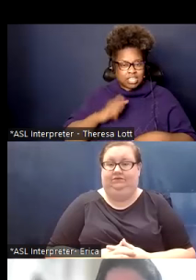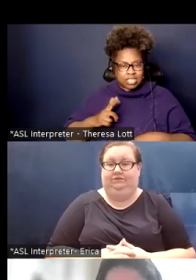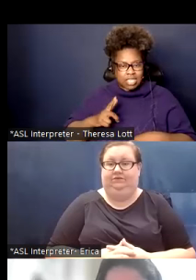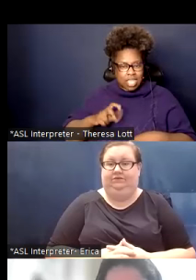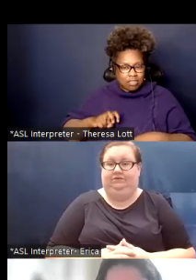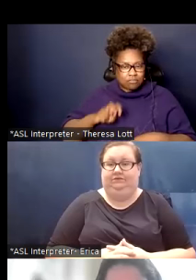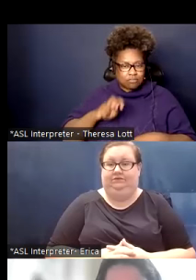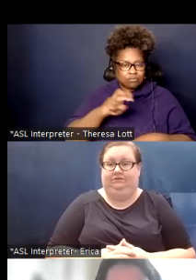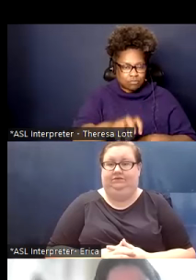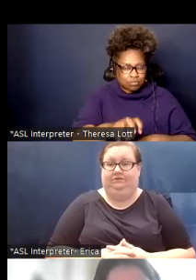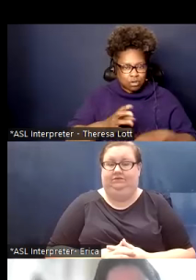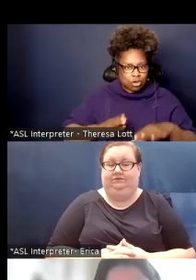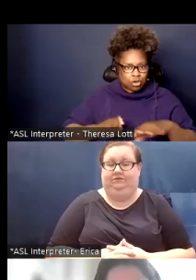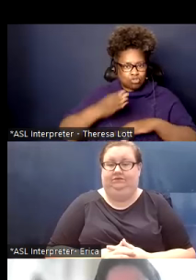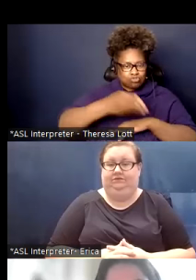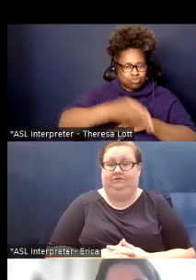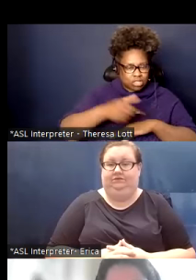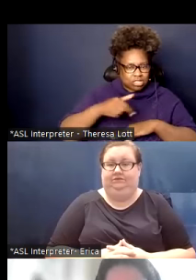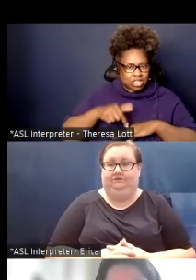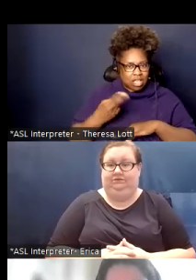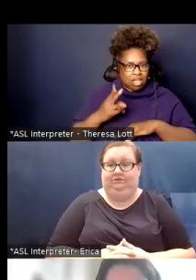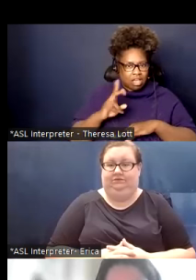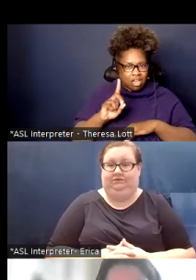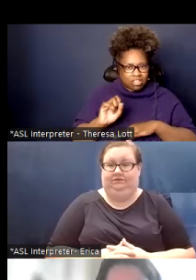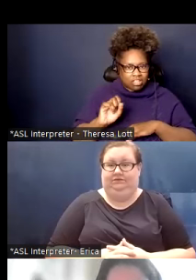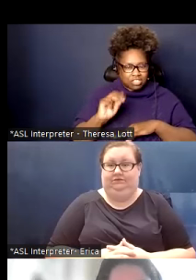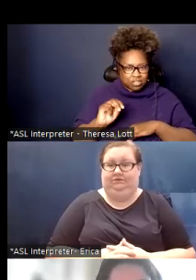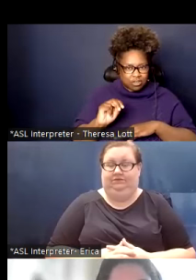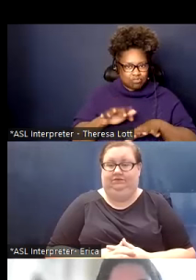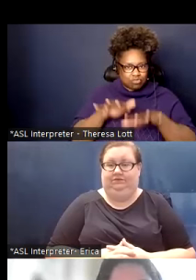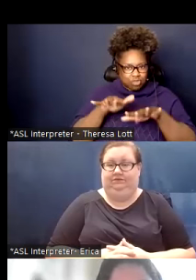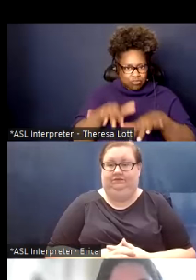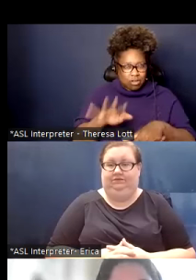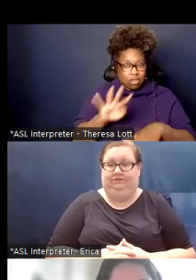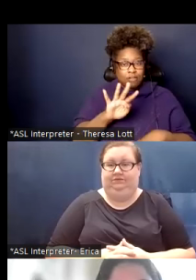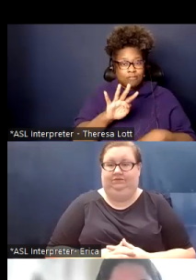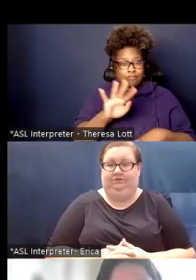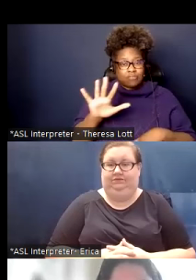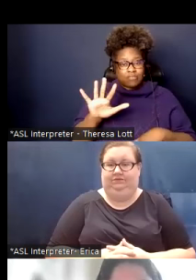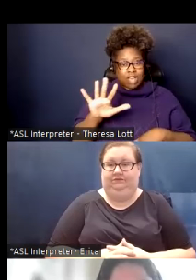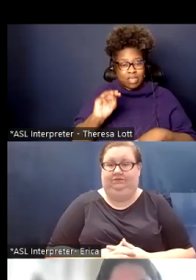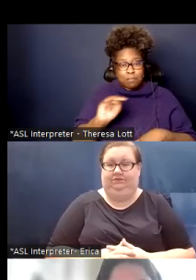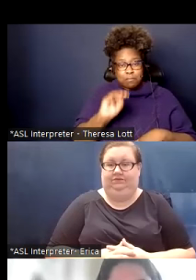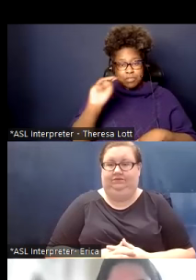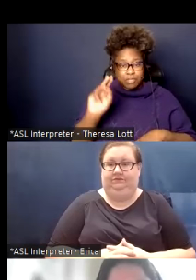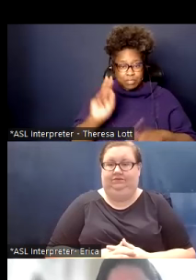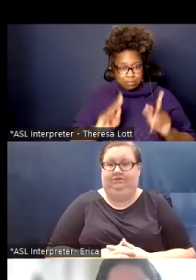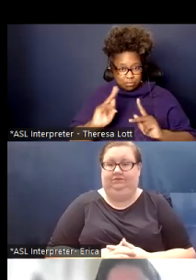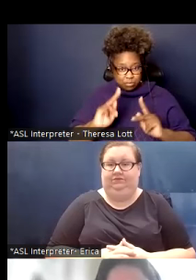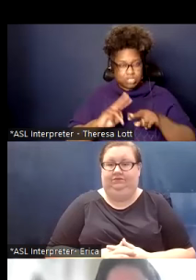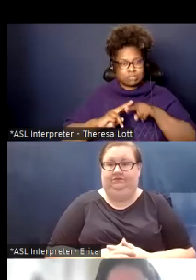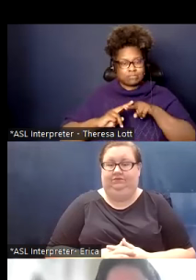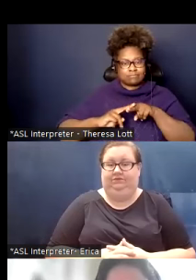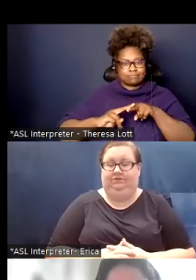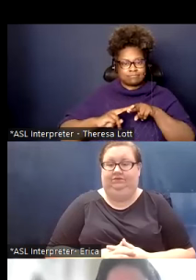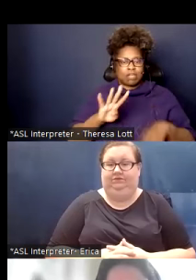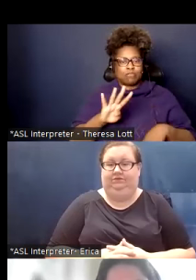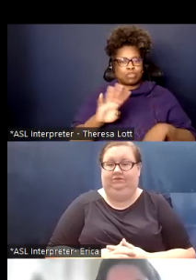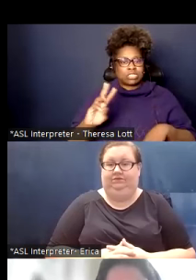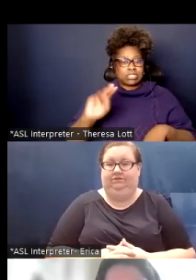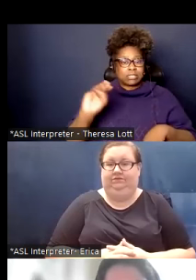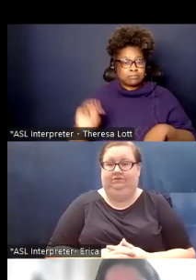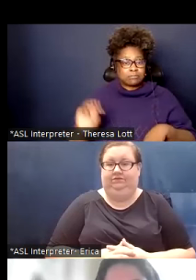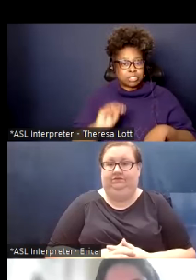region. In 2019, 45 million passengers rode through the trains and 46 million